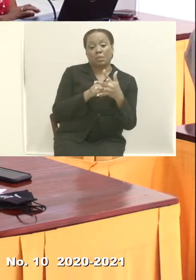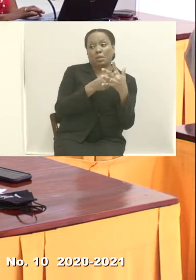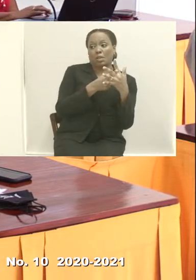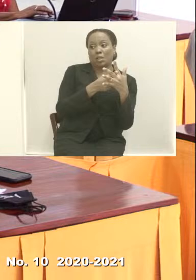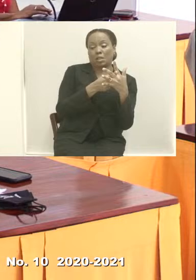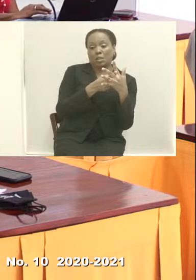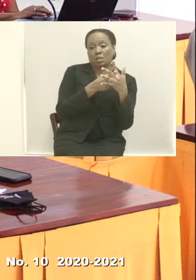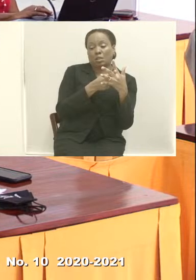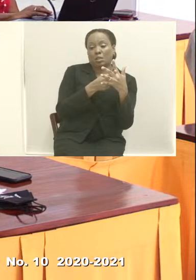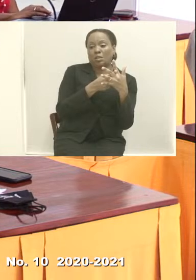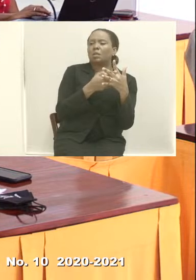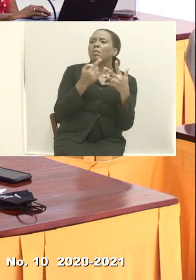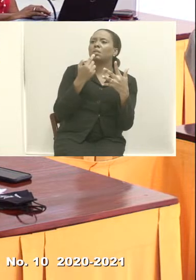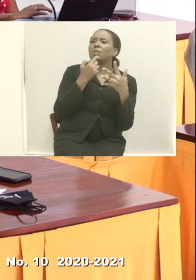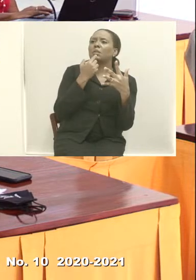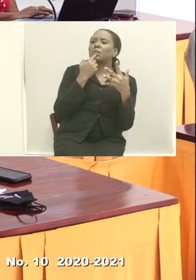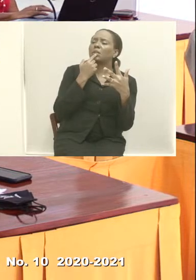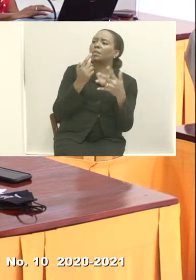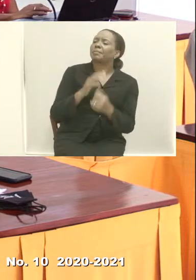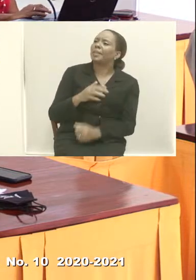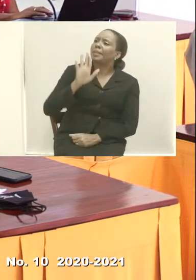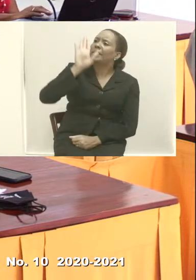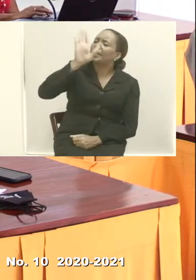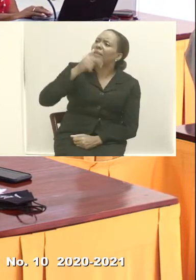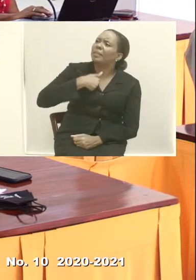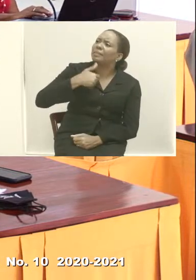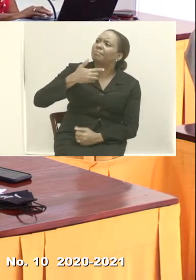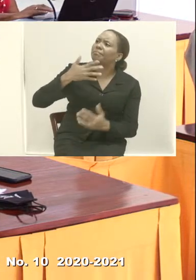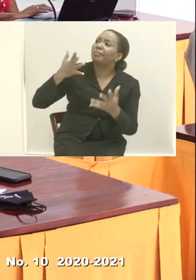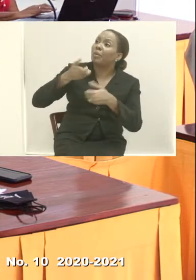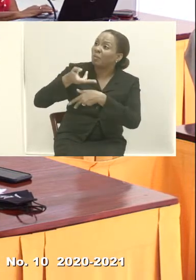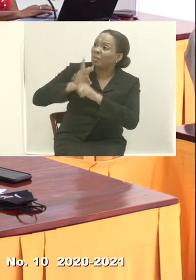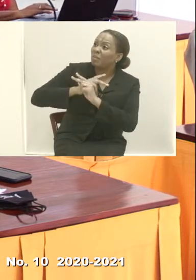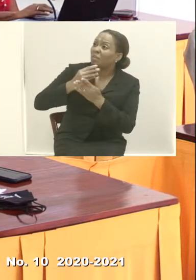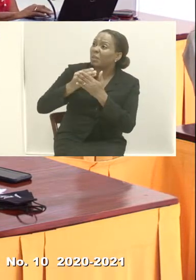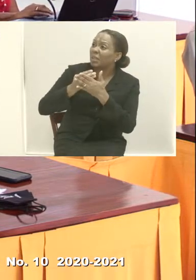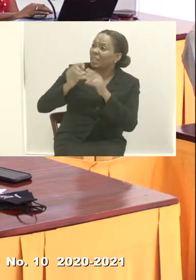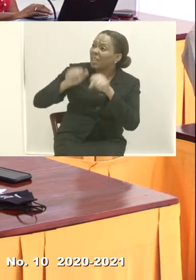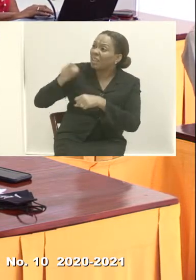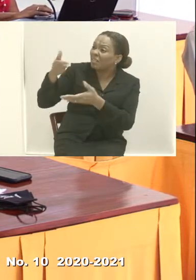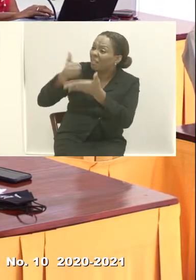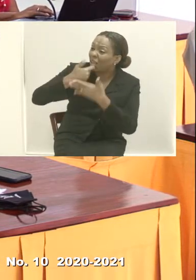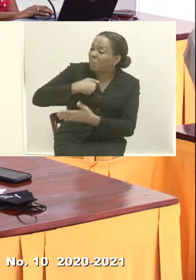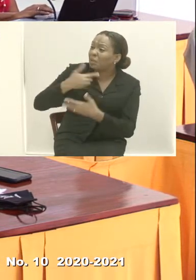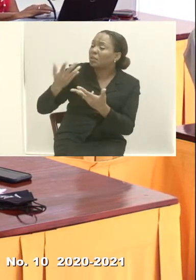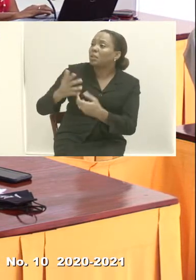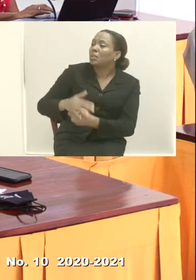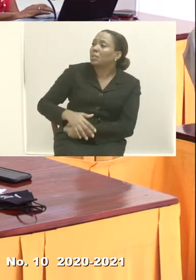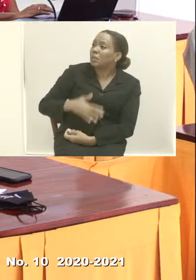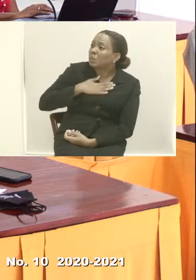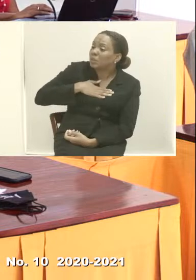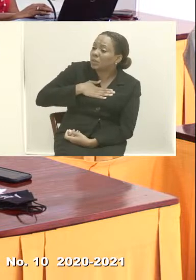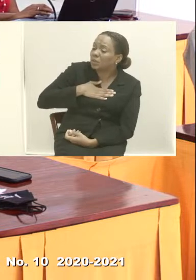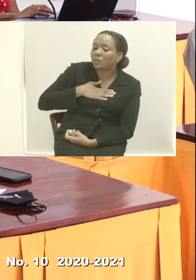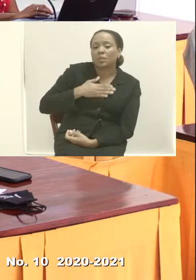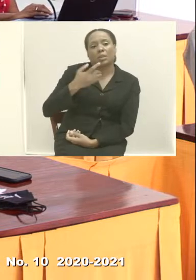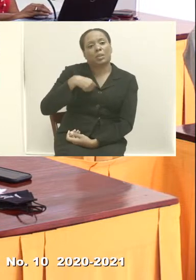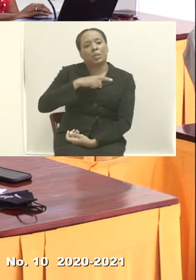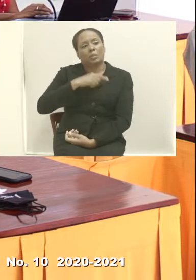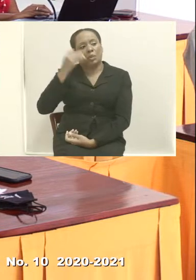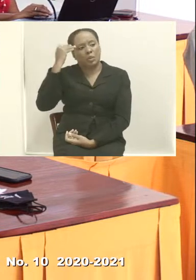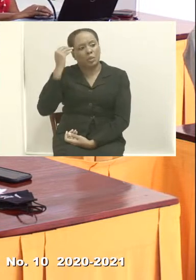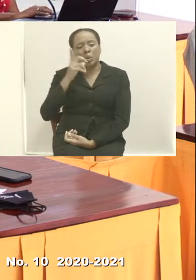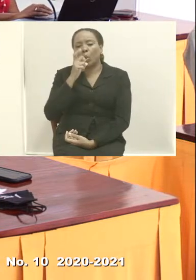you exist and you wish to borrow money or whatever assistance you need, that we know who you are, what you're able to do, help